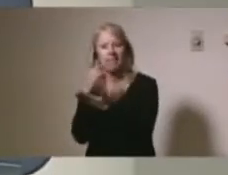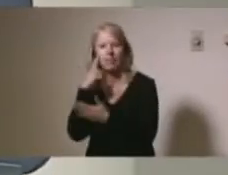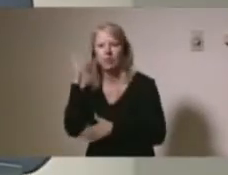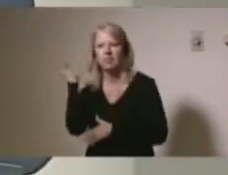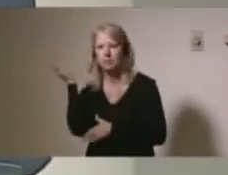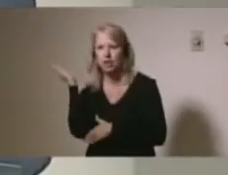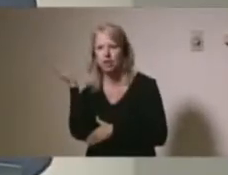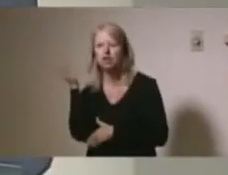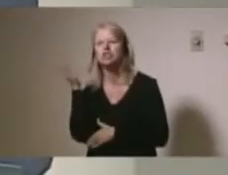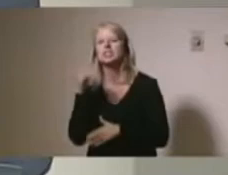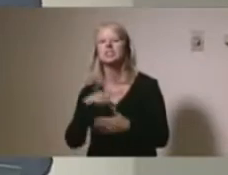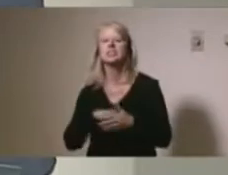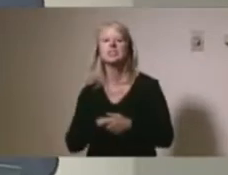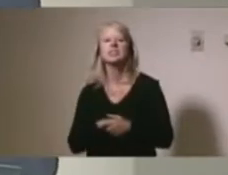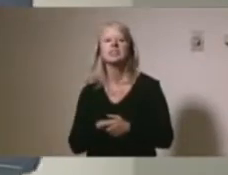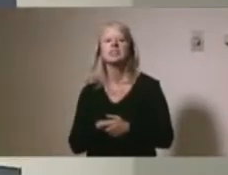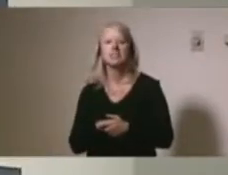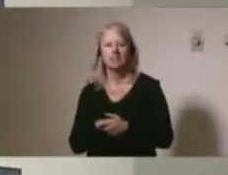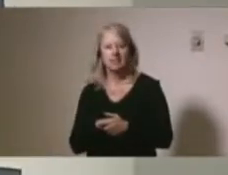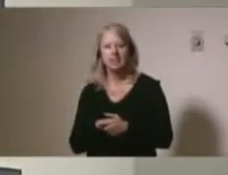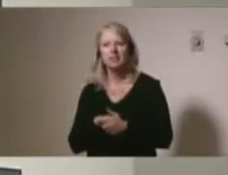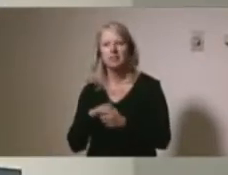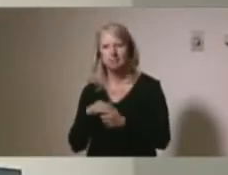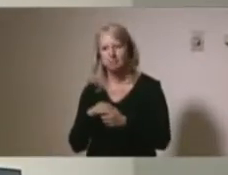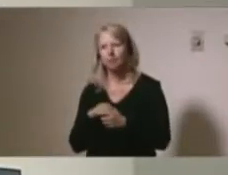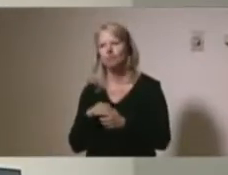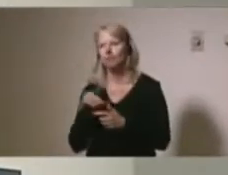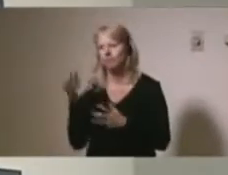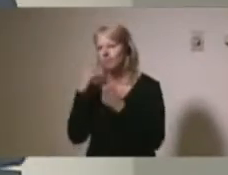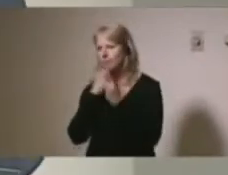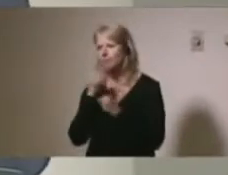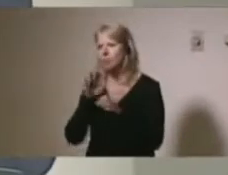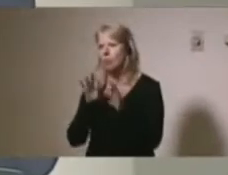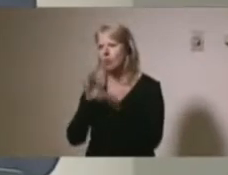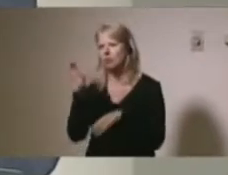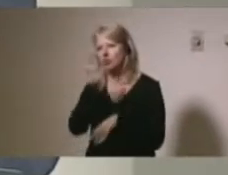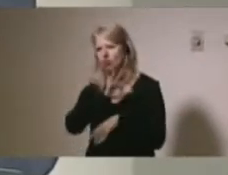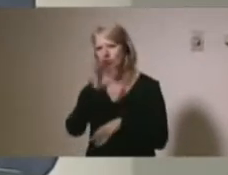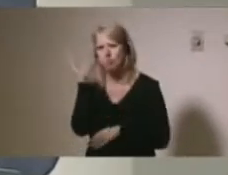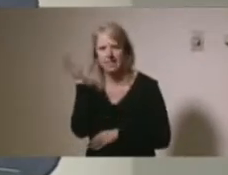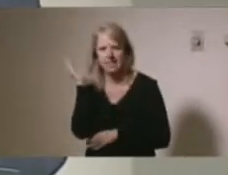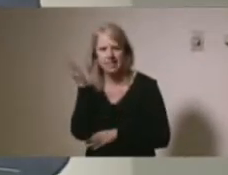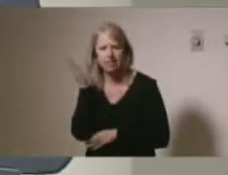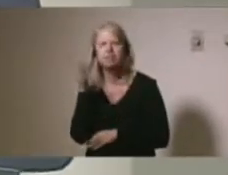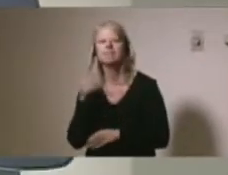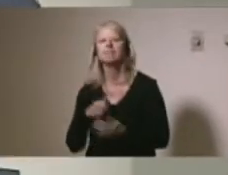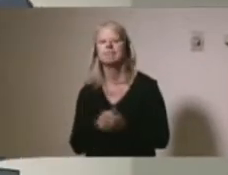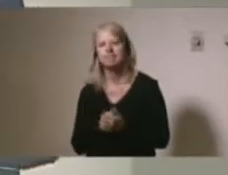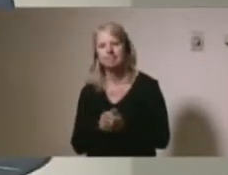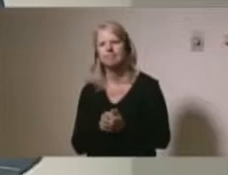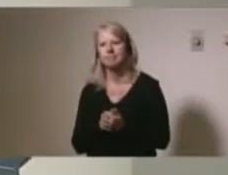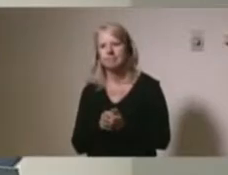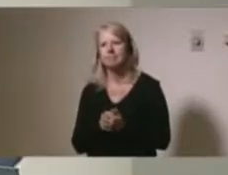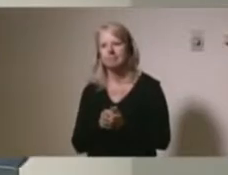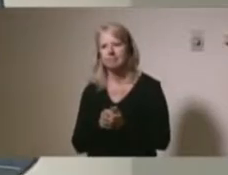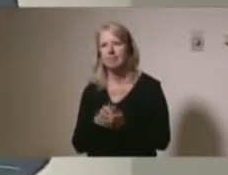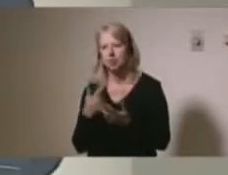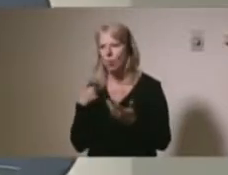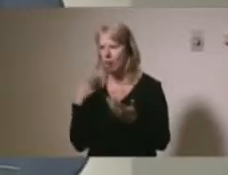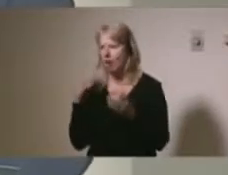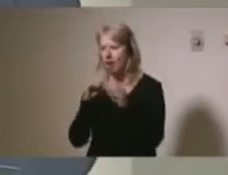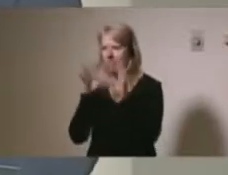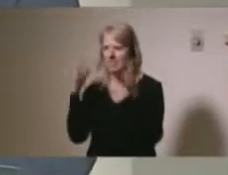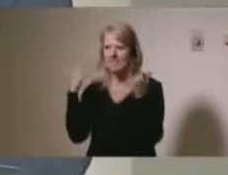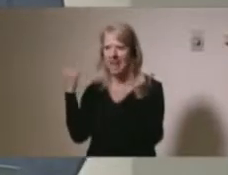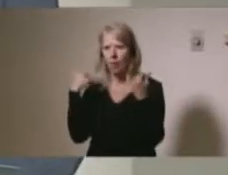for the importance of their presentations. And we have ideas to continue.